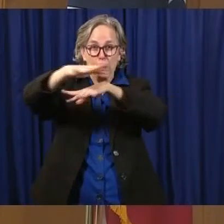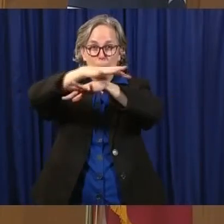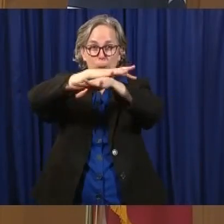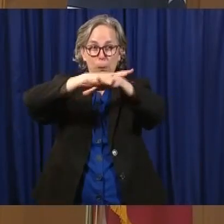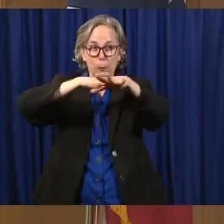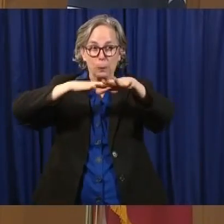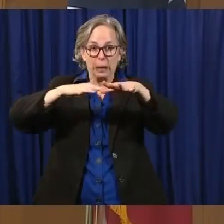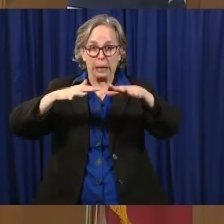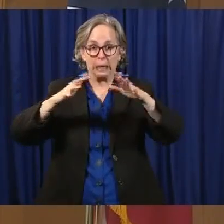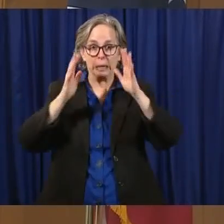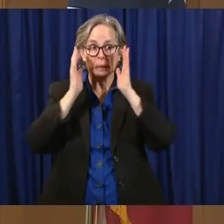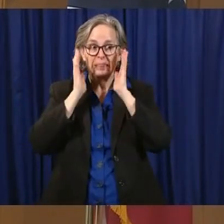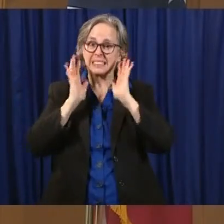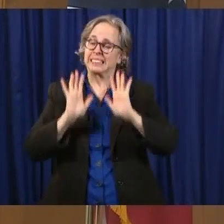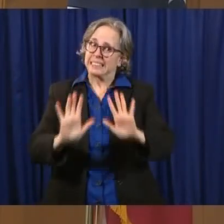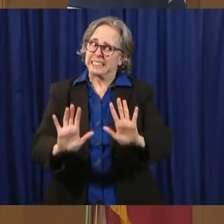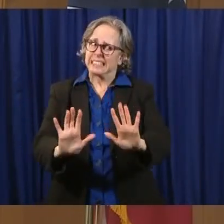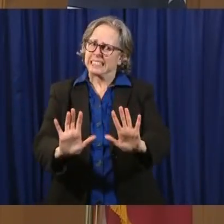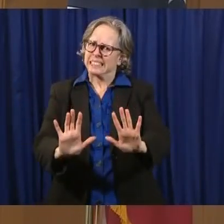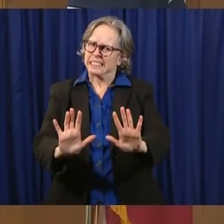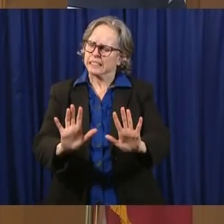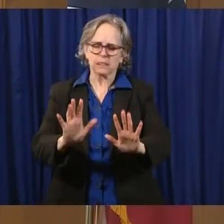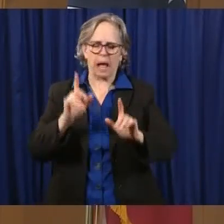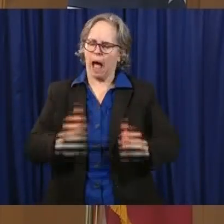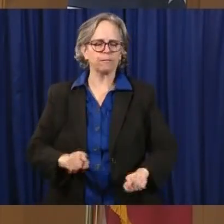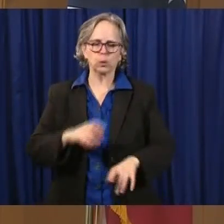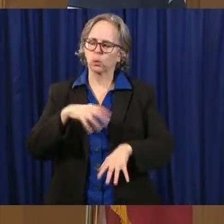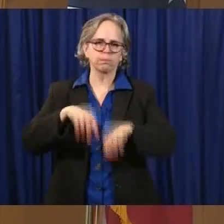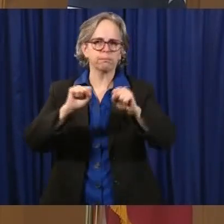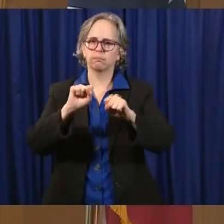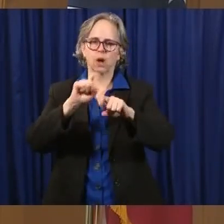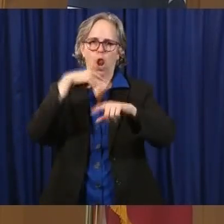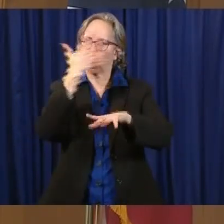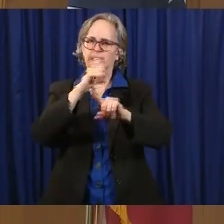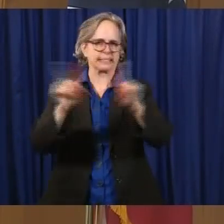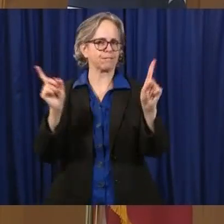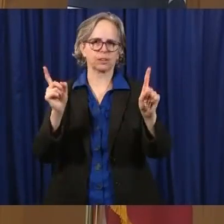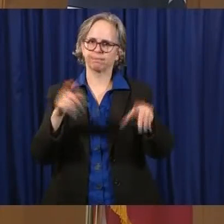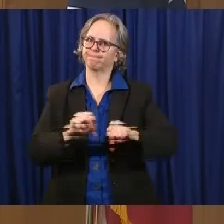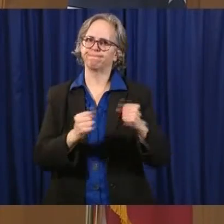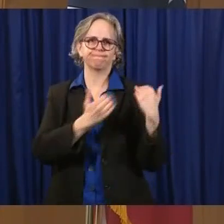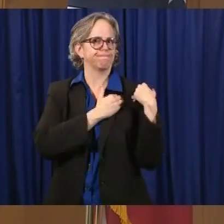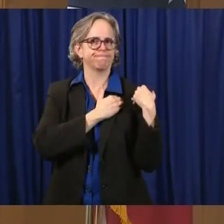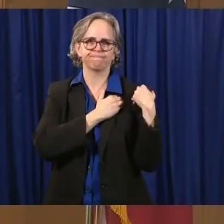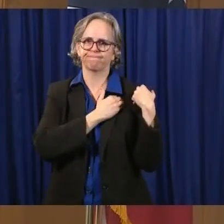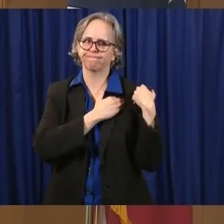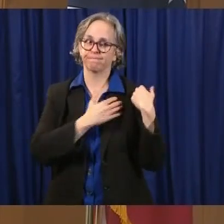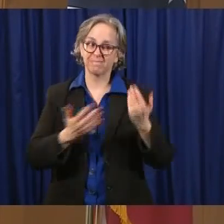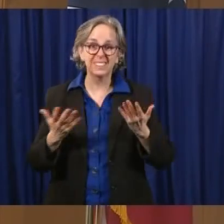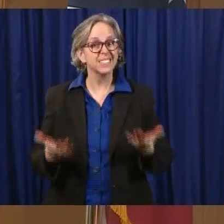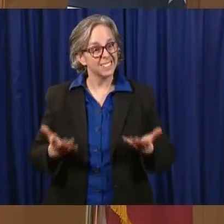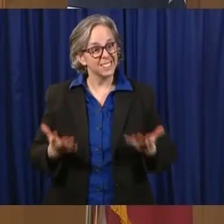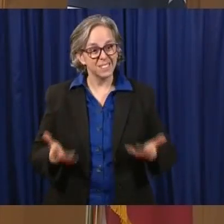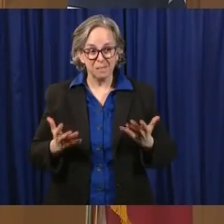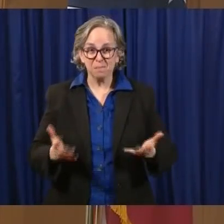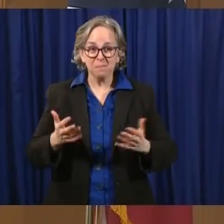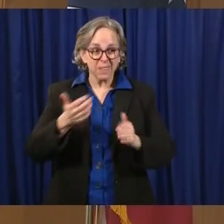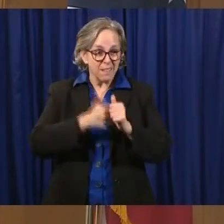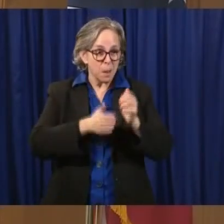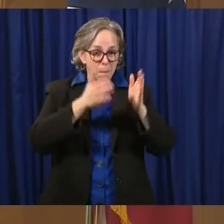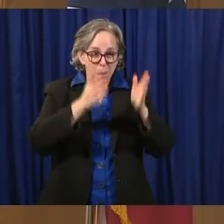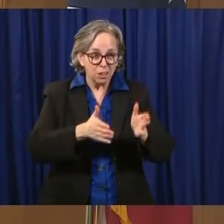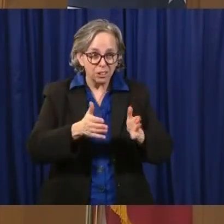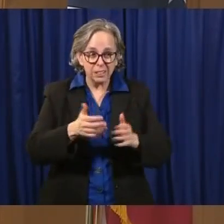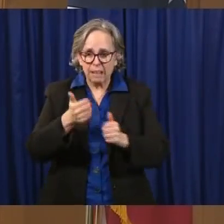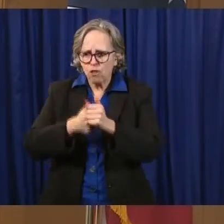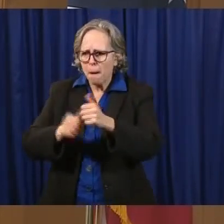different. And what everybody needs to be thinking about, and this is to every business out there that